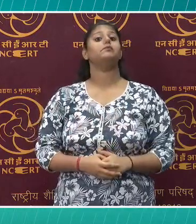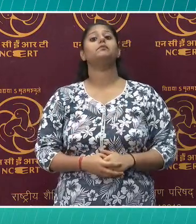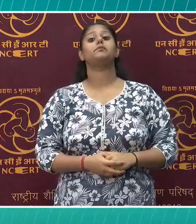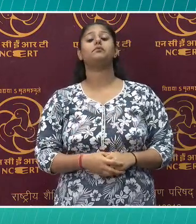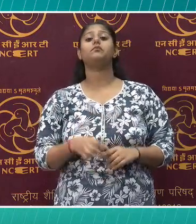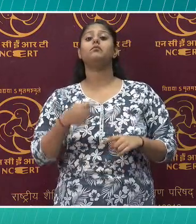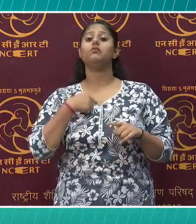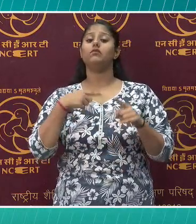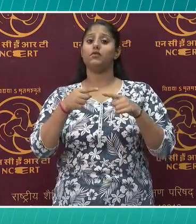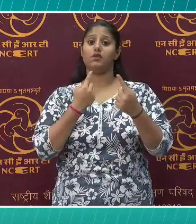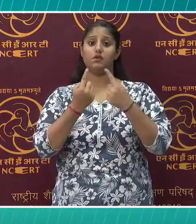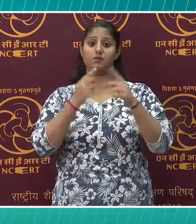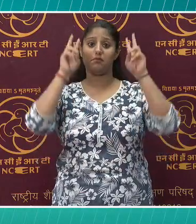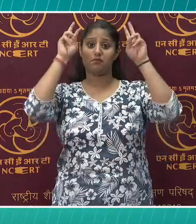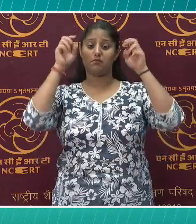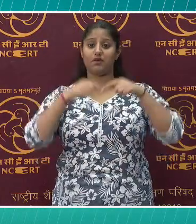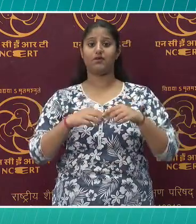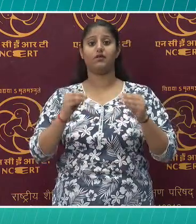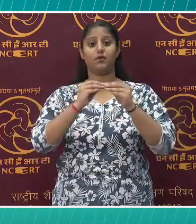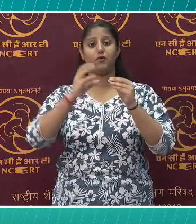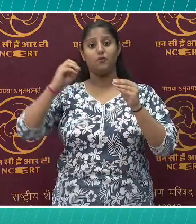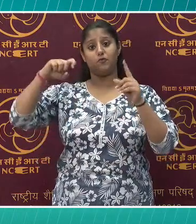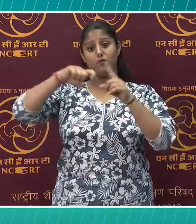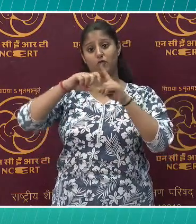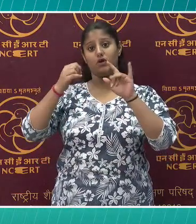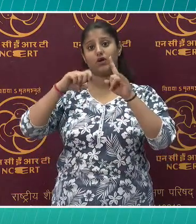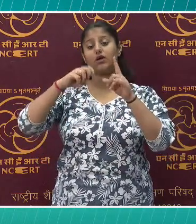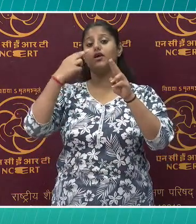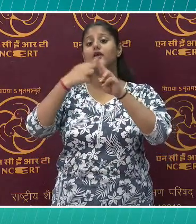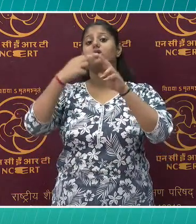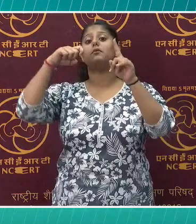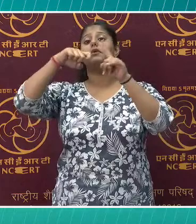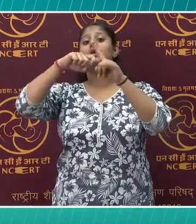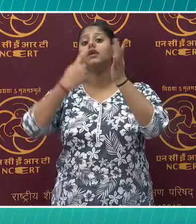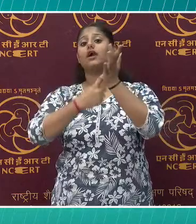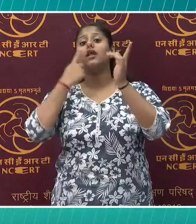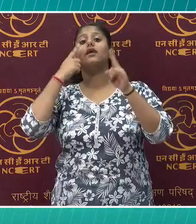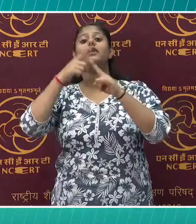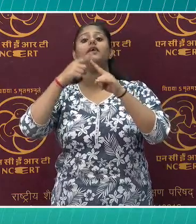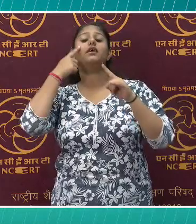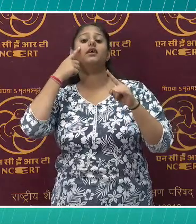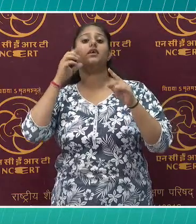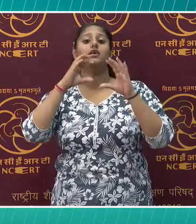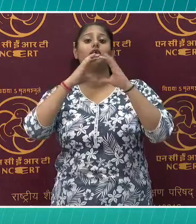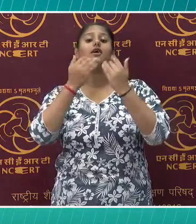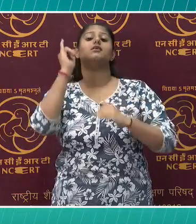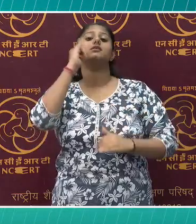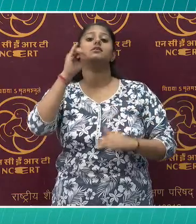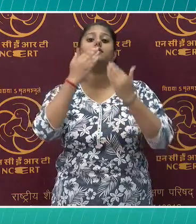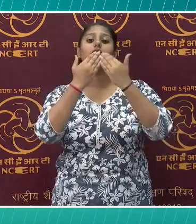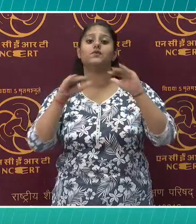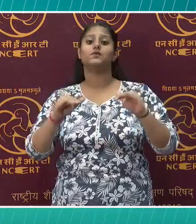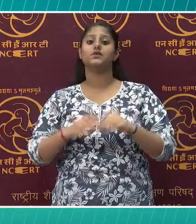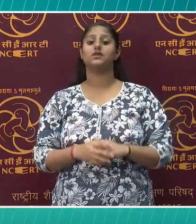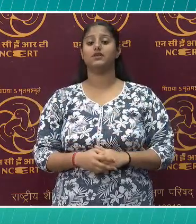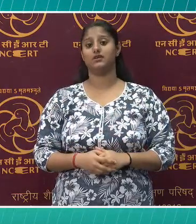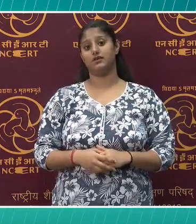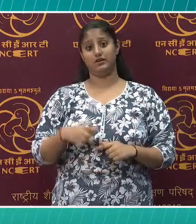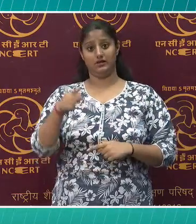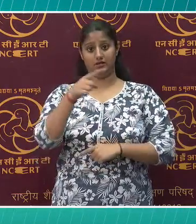be discussing the book Kriti-1, which is for class 6, of which you are